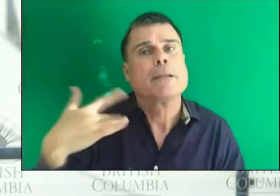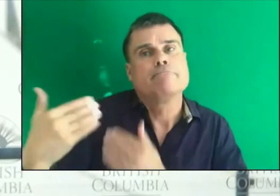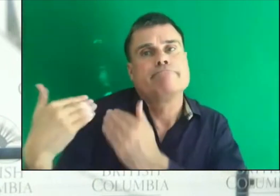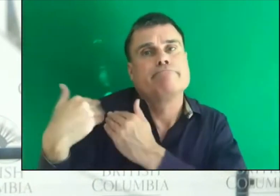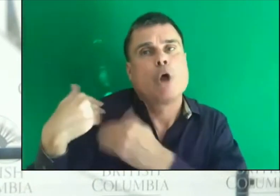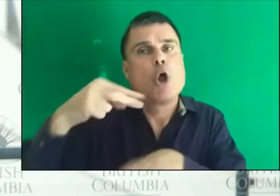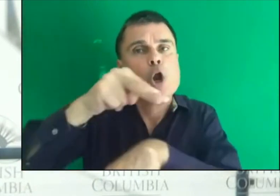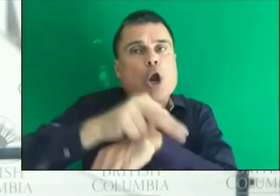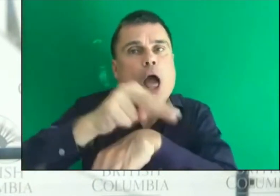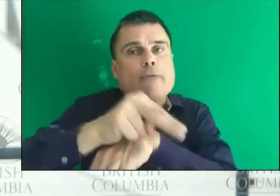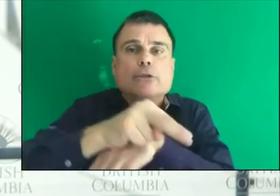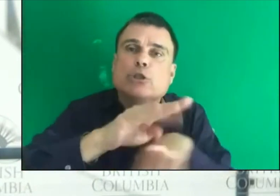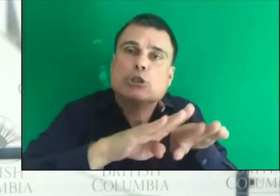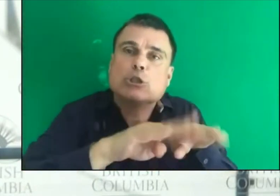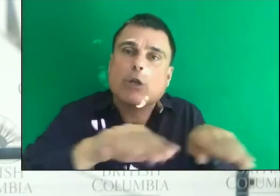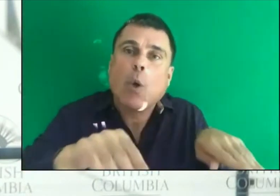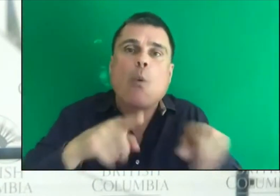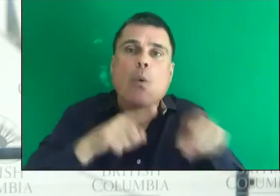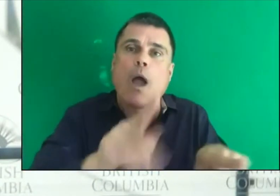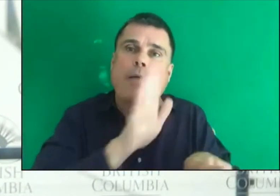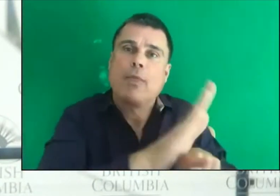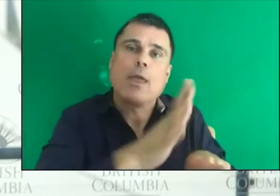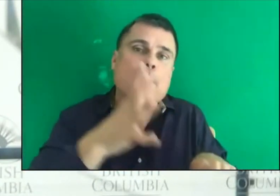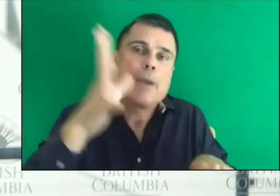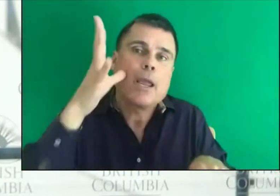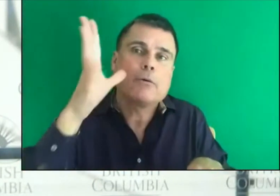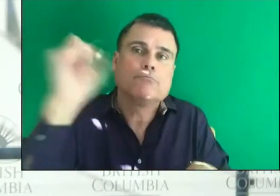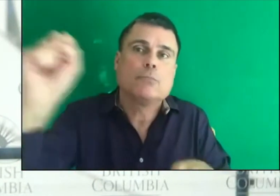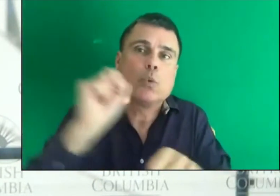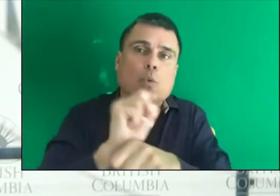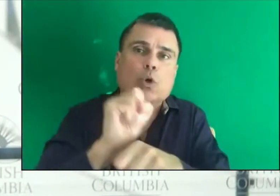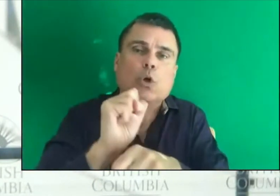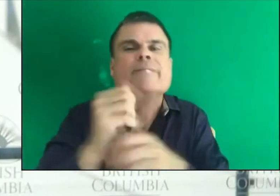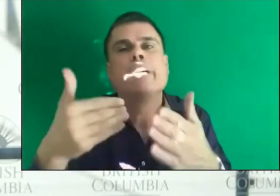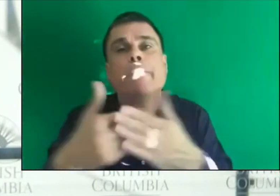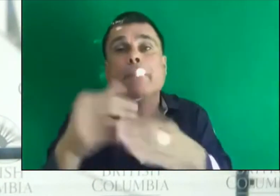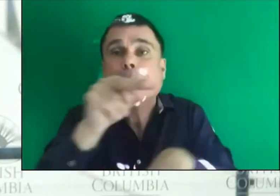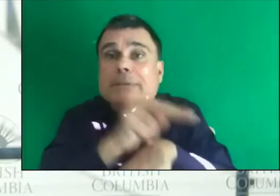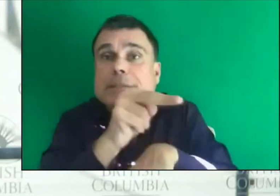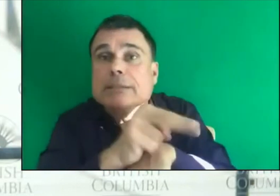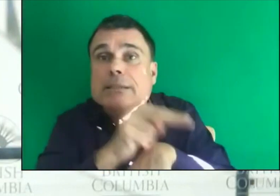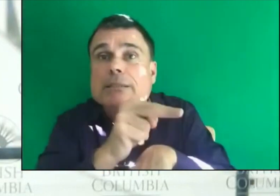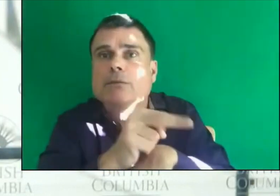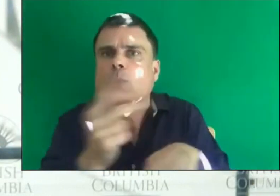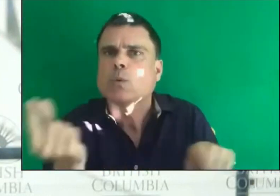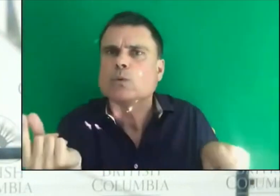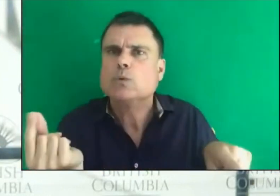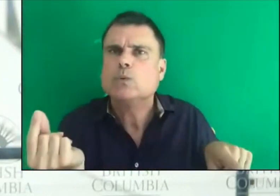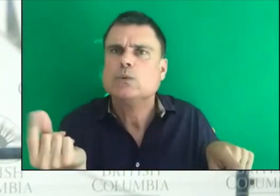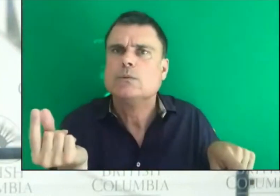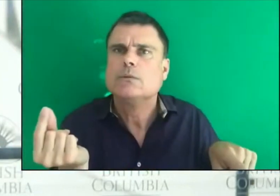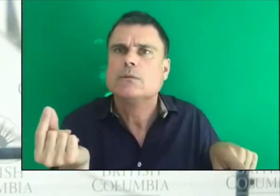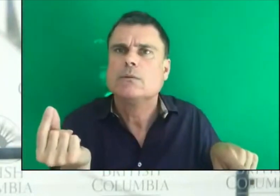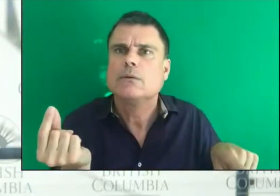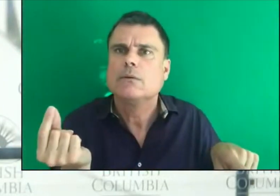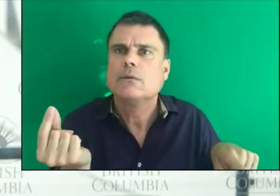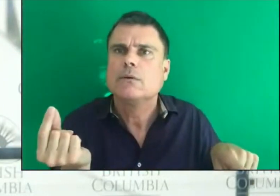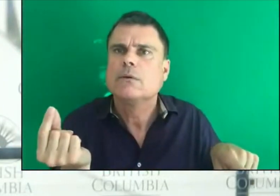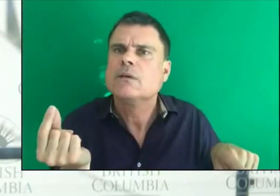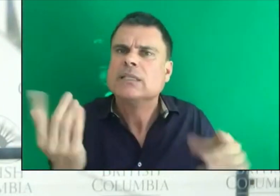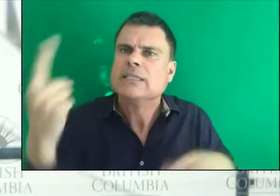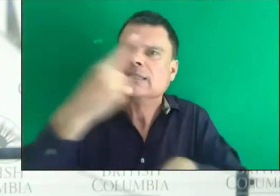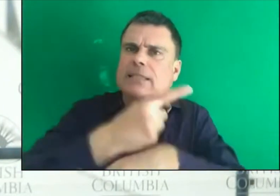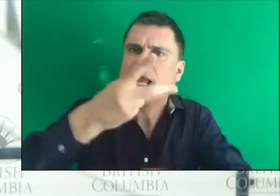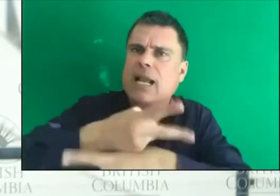include soccer or other outdoor sports? What happens with churches and other faith groups and gatherings?